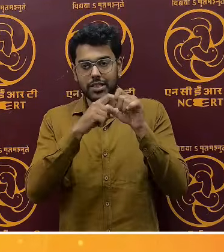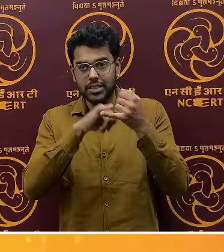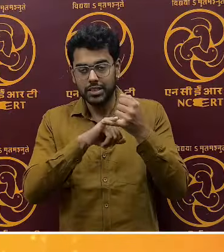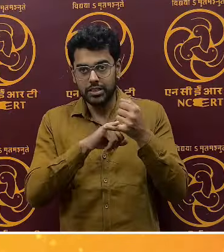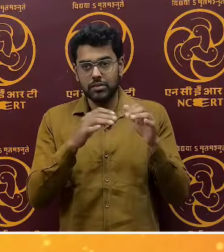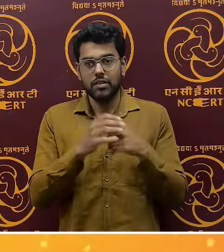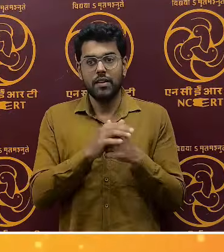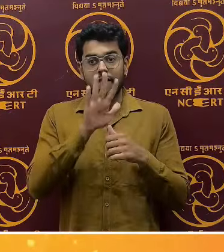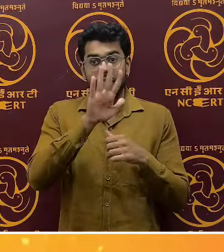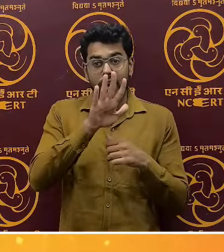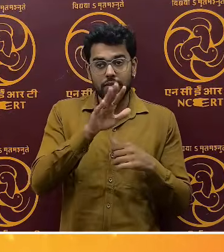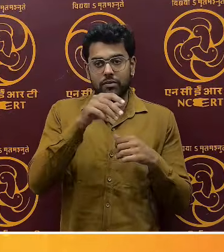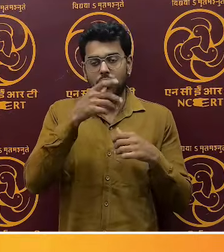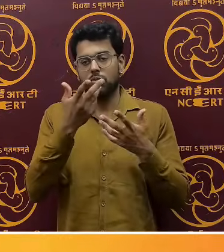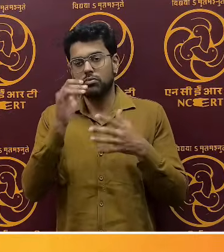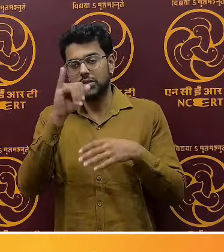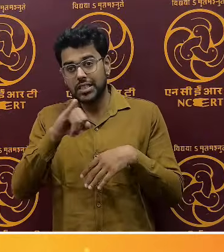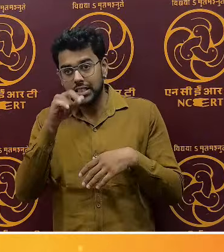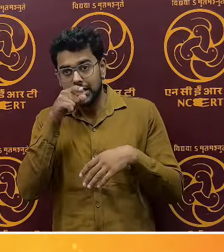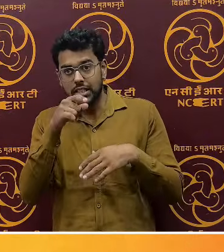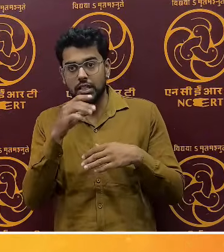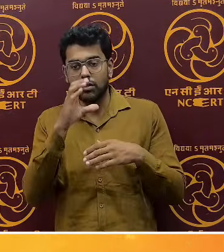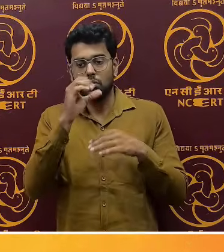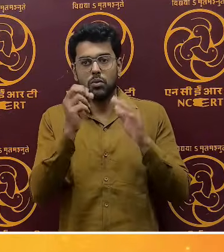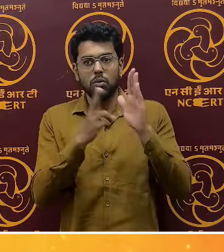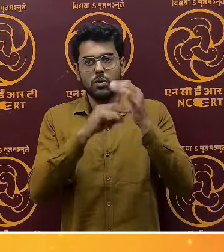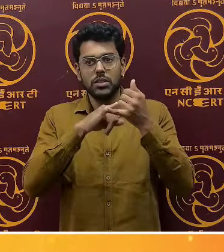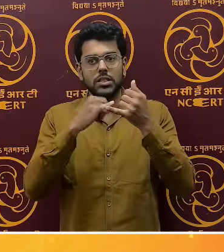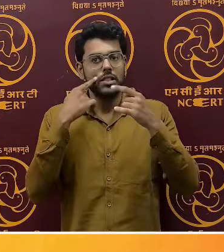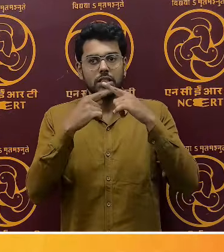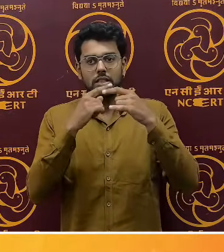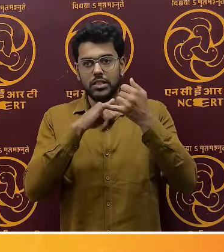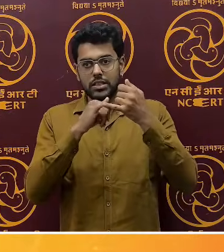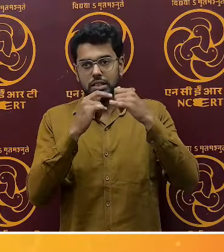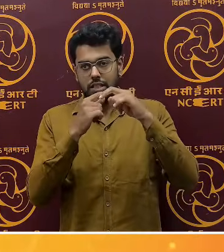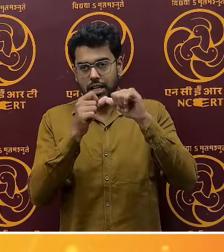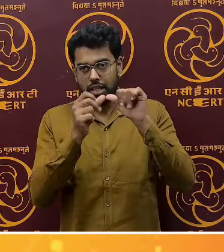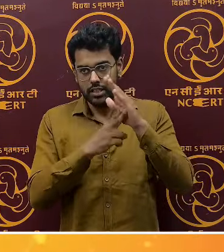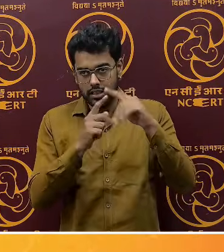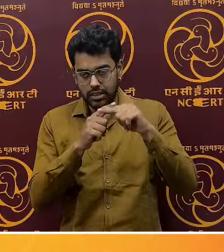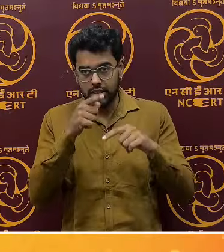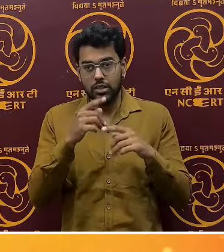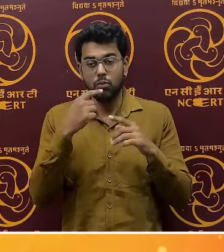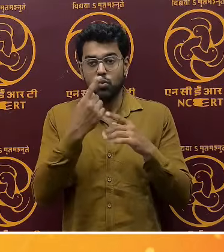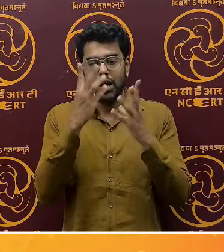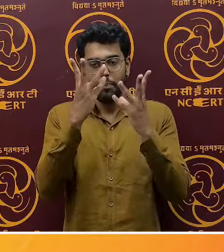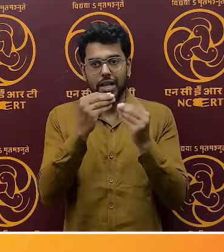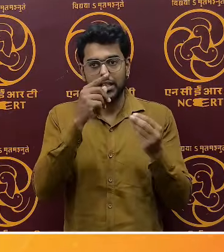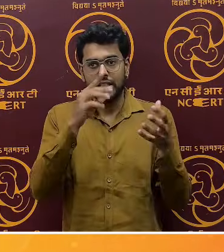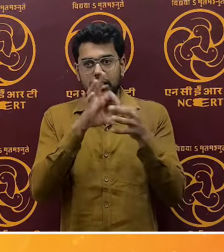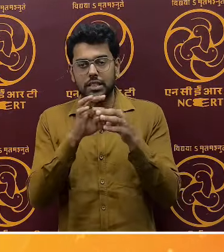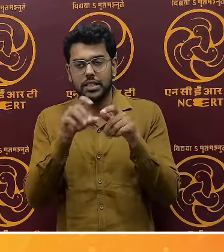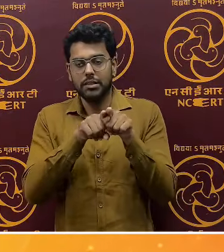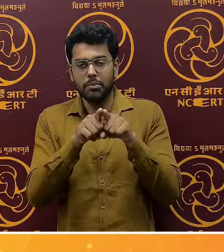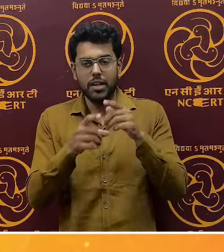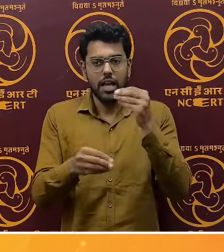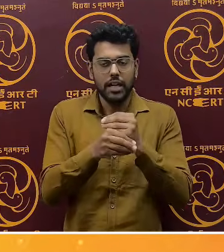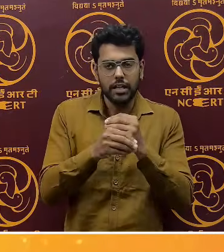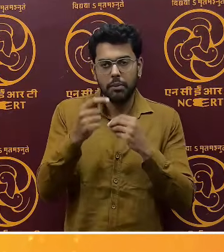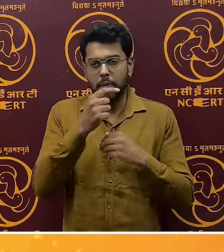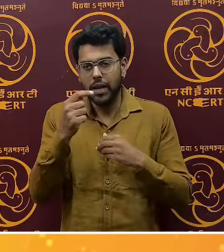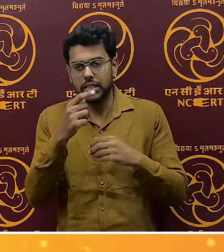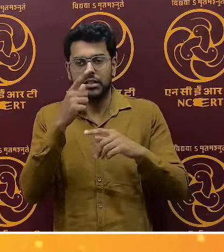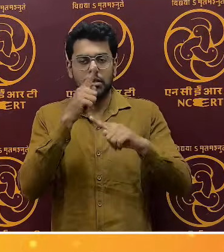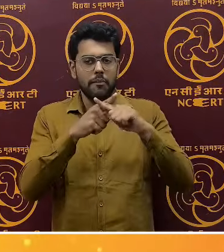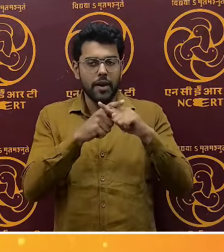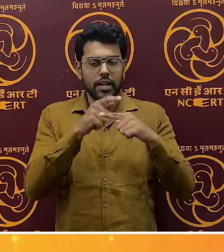here 5 and 6. Combining these variables and constants with the help of arithmetic operations like addition, subtraction,